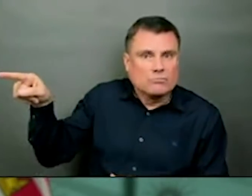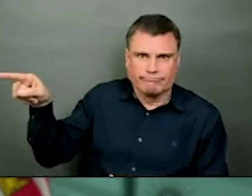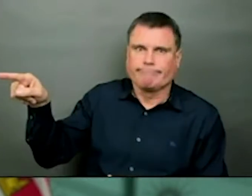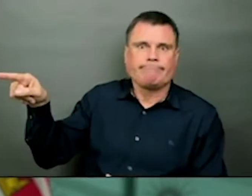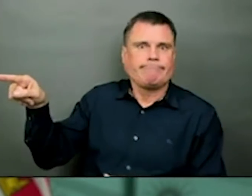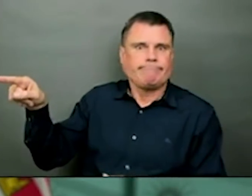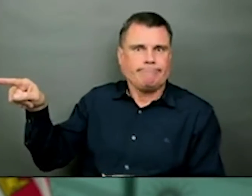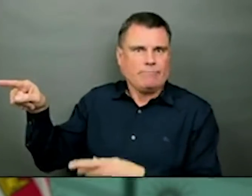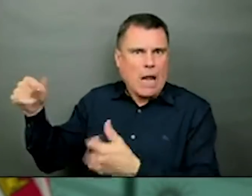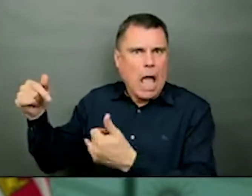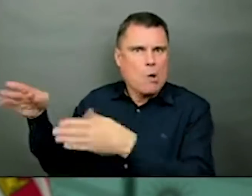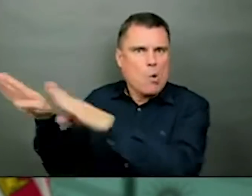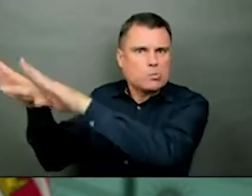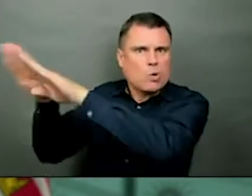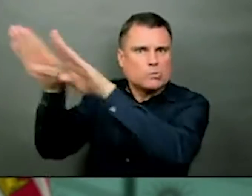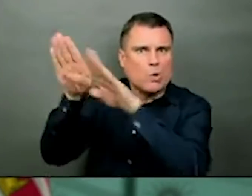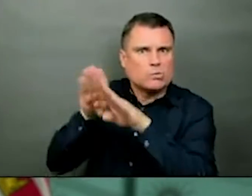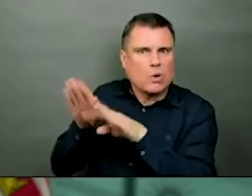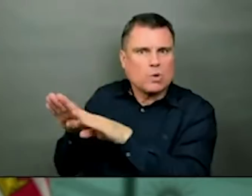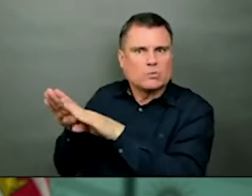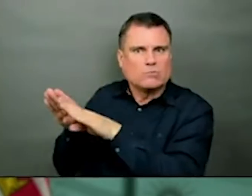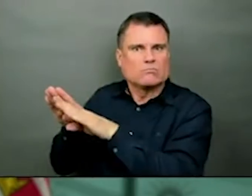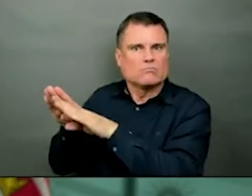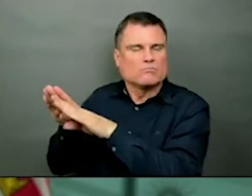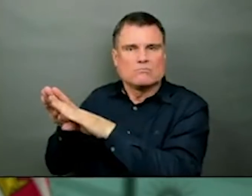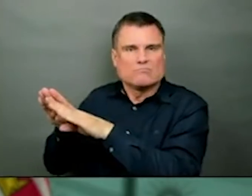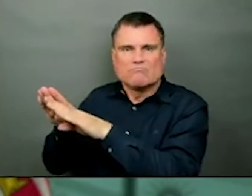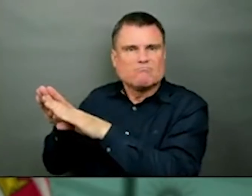BC. When you're planning to make changes, what